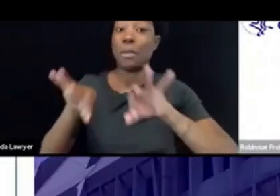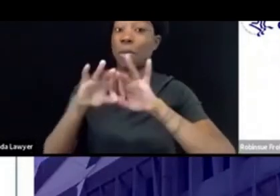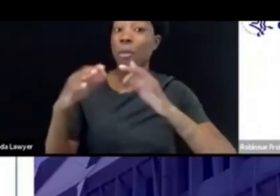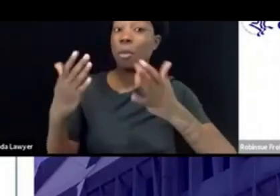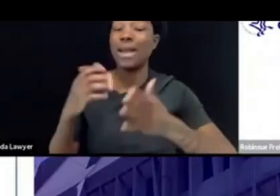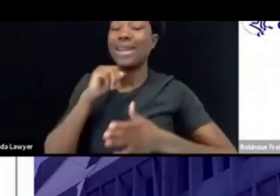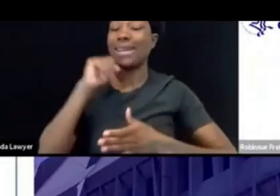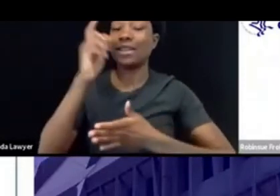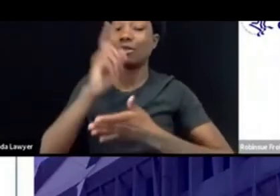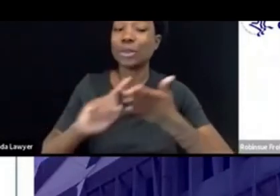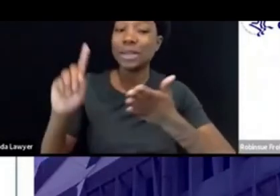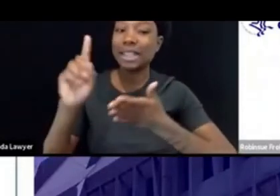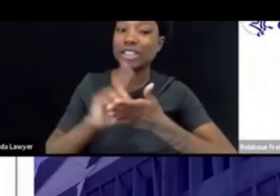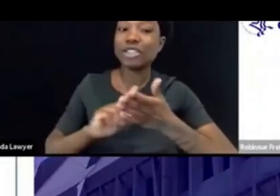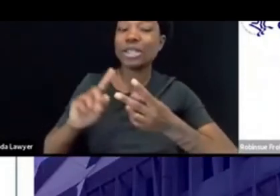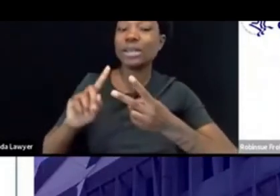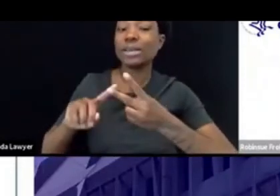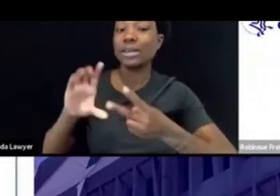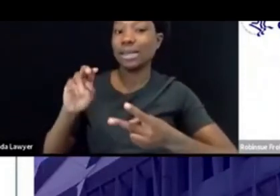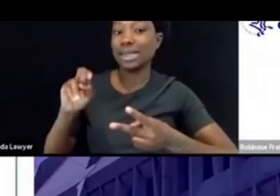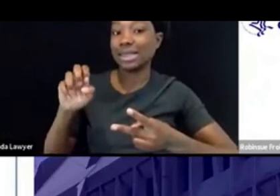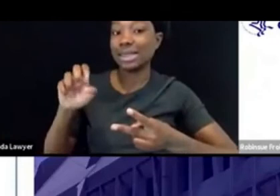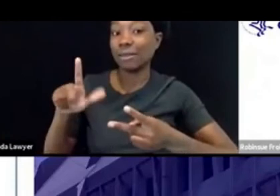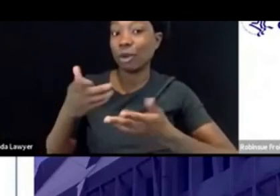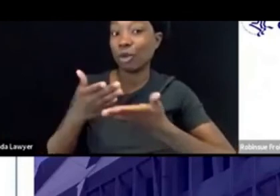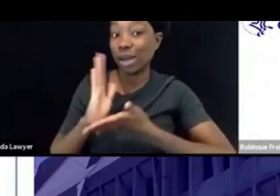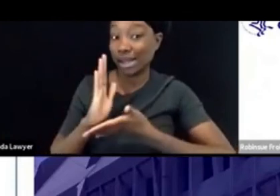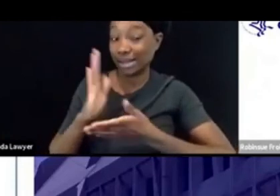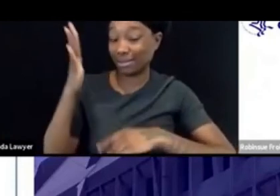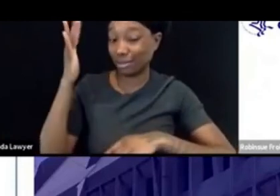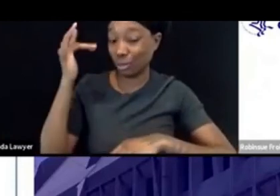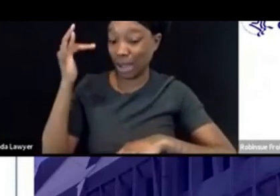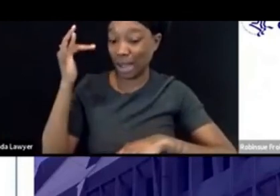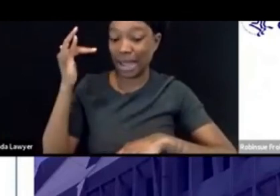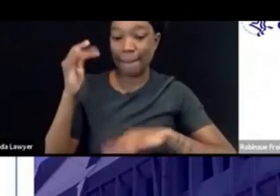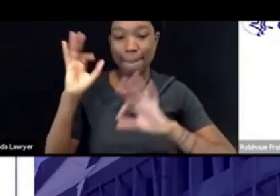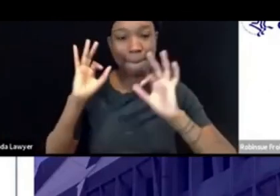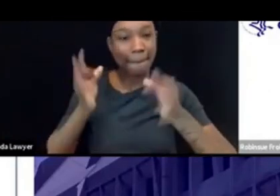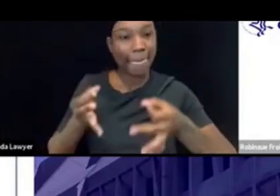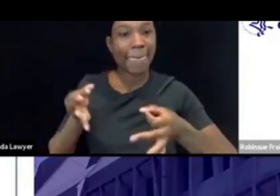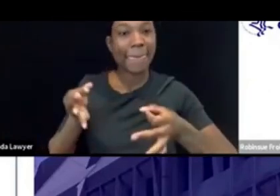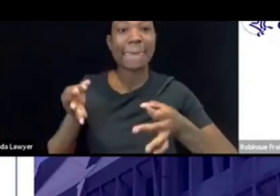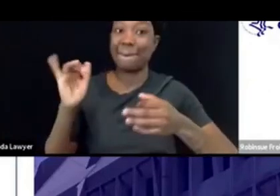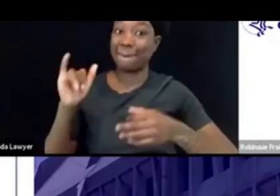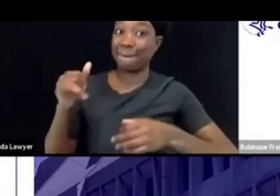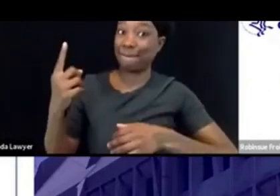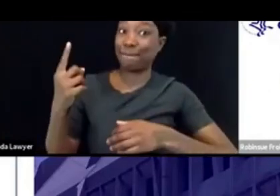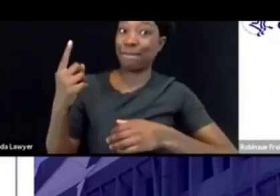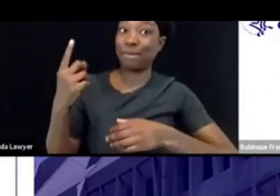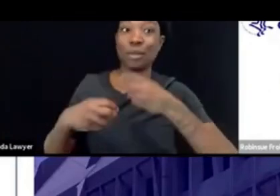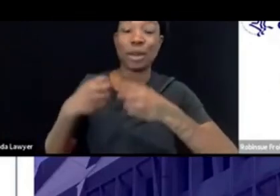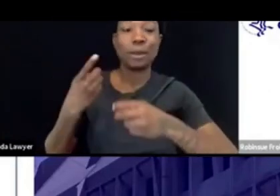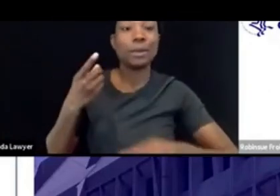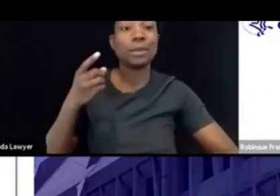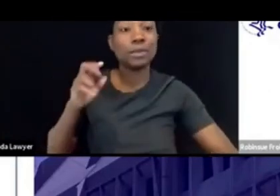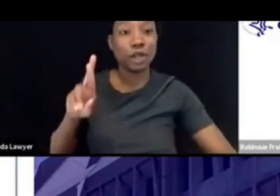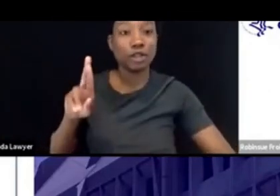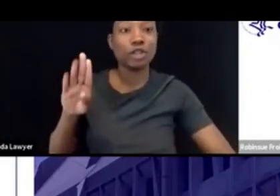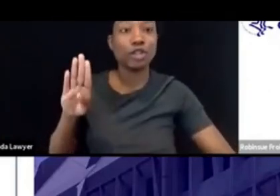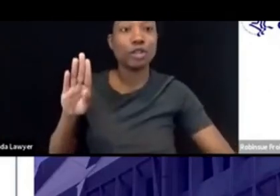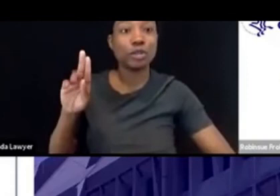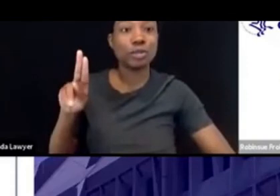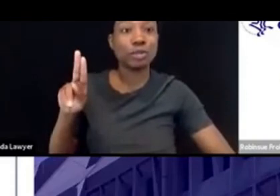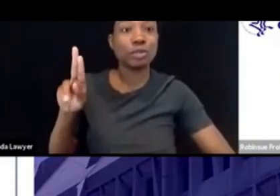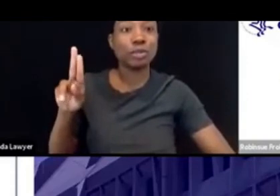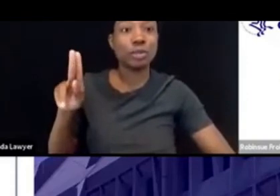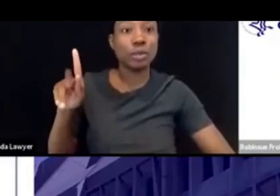rights, because certainly it was an issue that Dr. Burke brought up at the tail